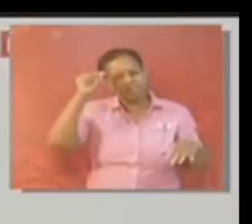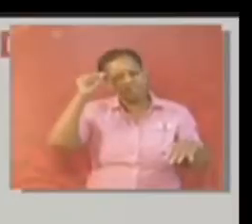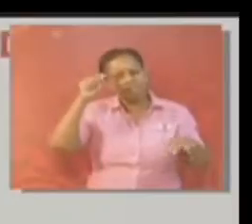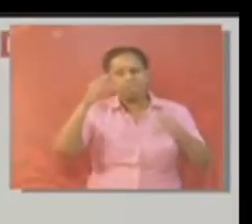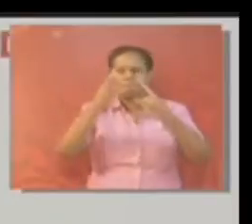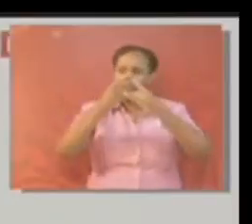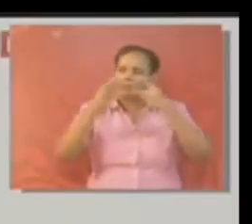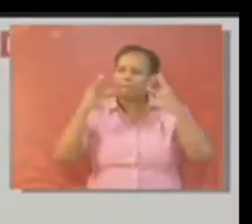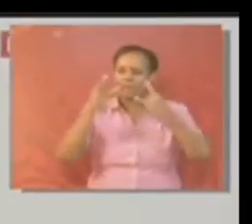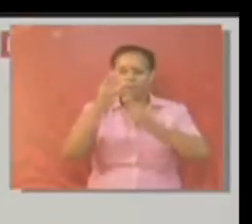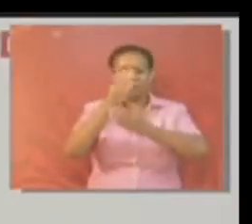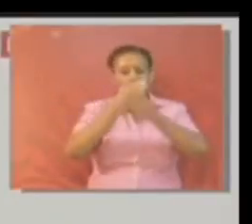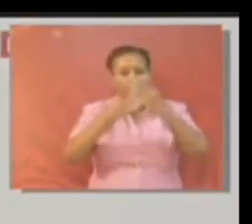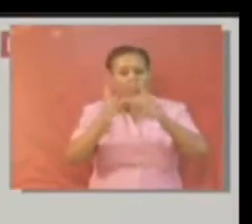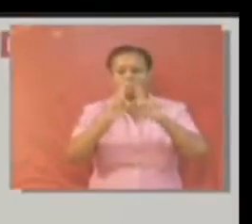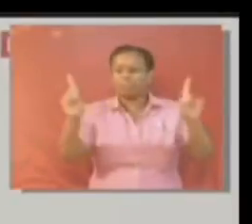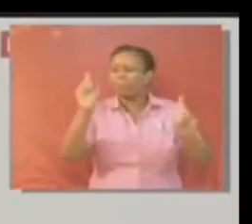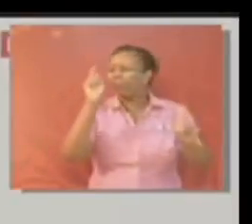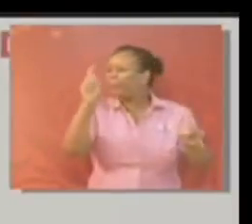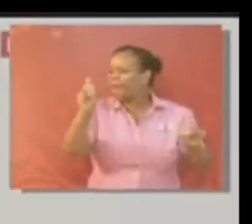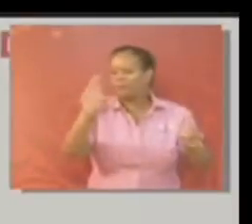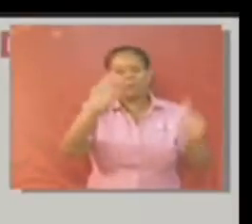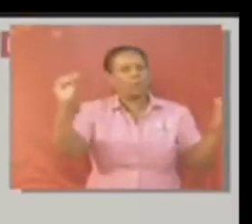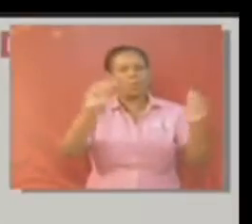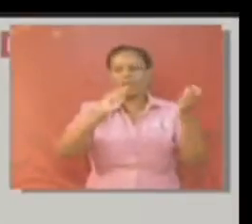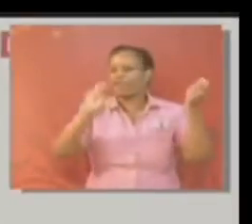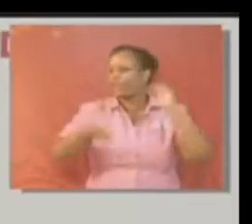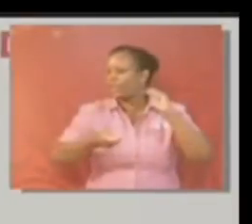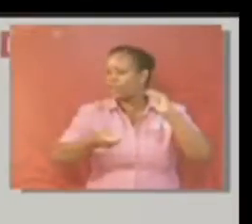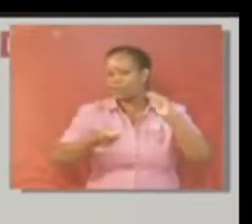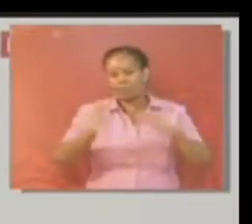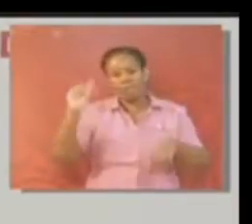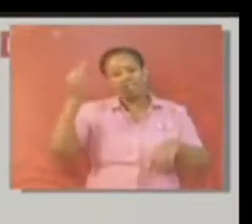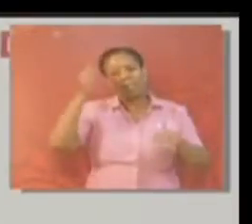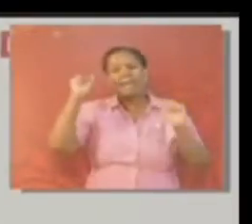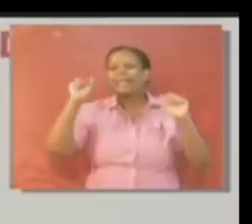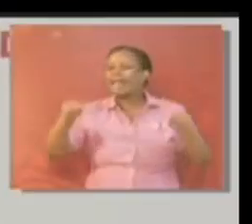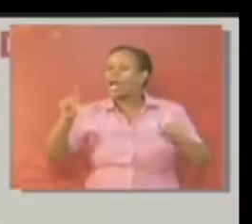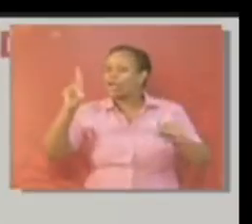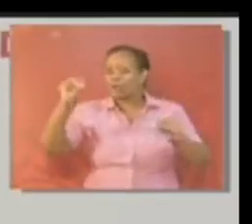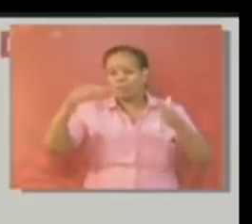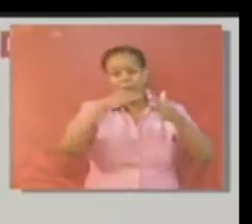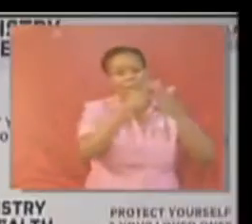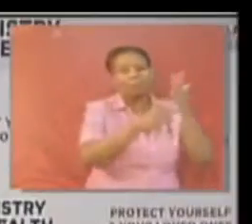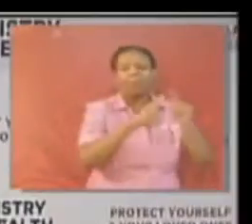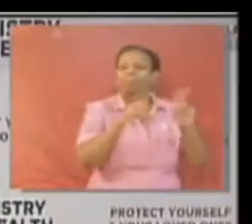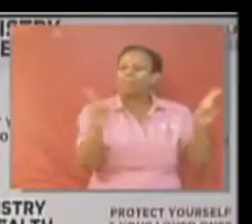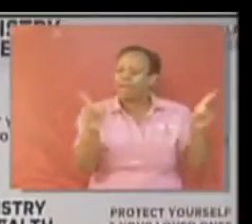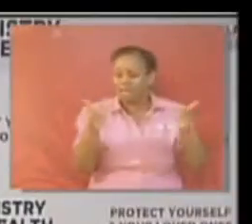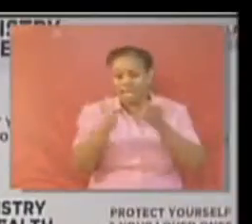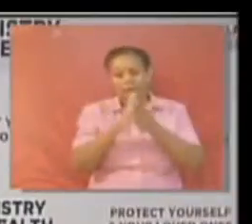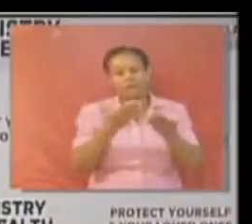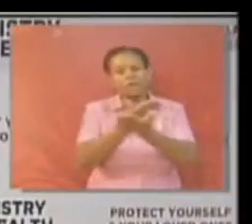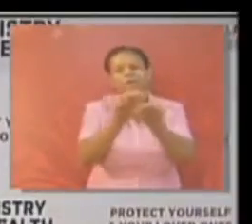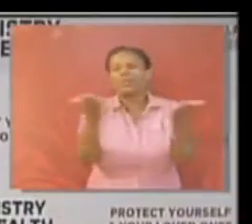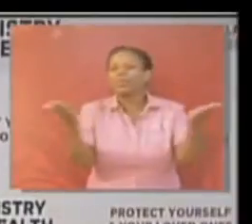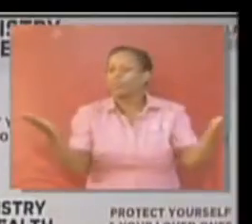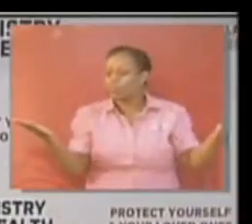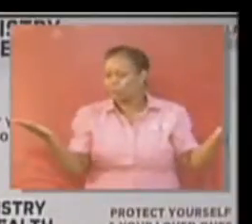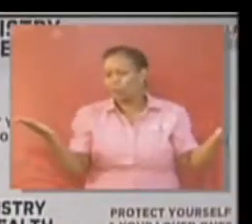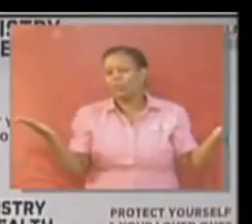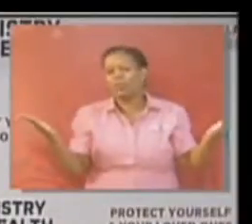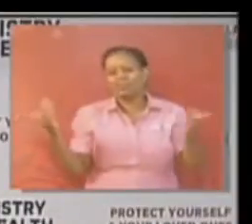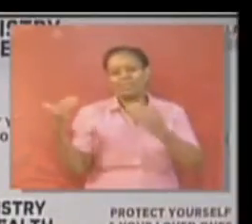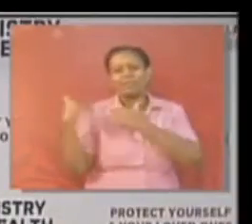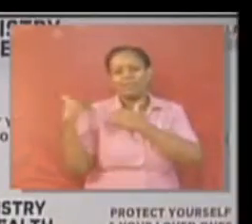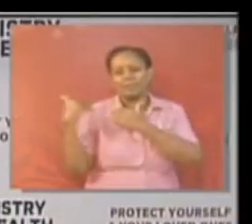state and do what you can to help us keep these numbers down. Thank you very much. Thank you, Minister. Thank